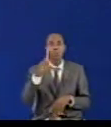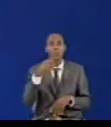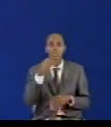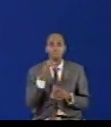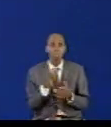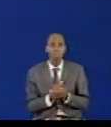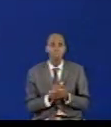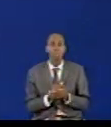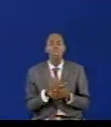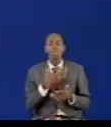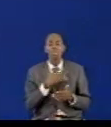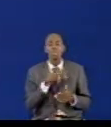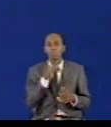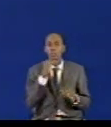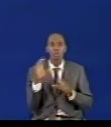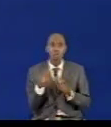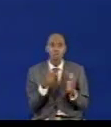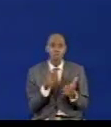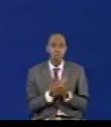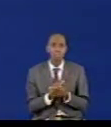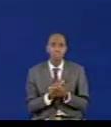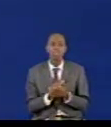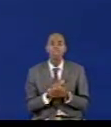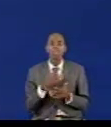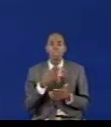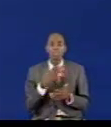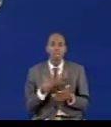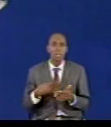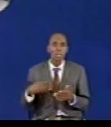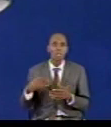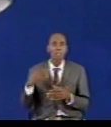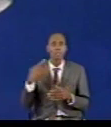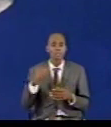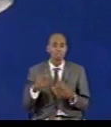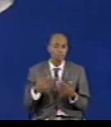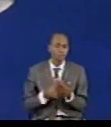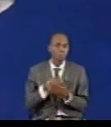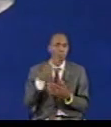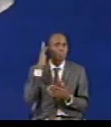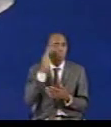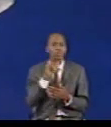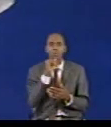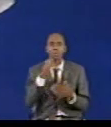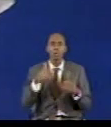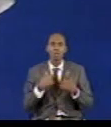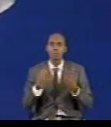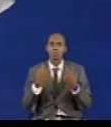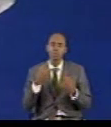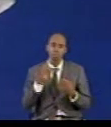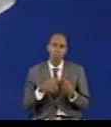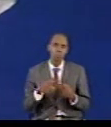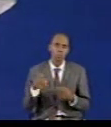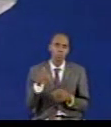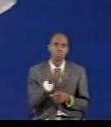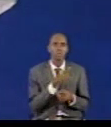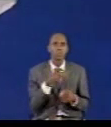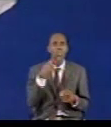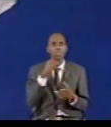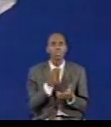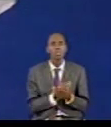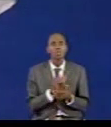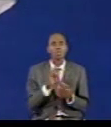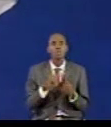do that, the gospel would not have come to you in its purity. He said, to